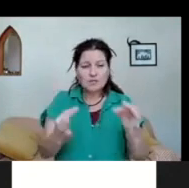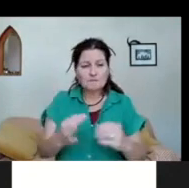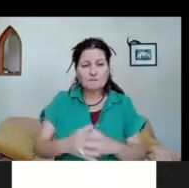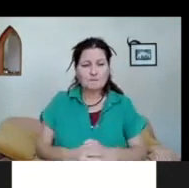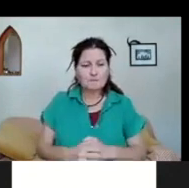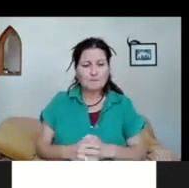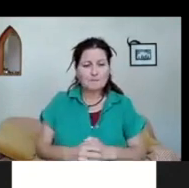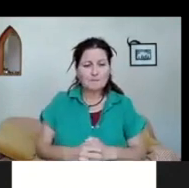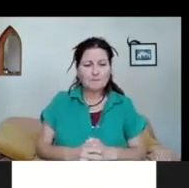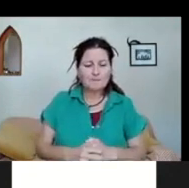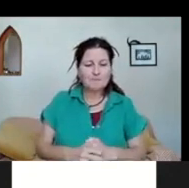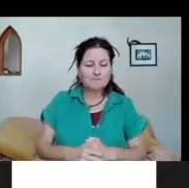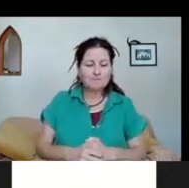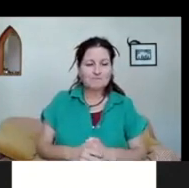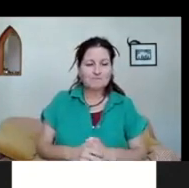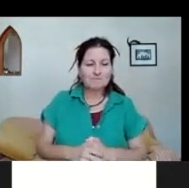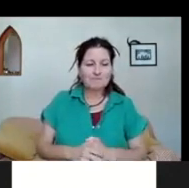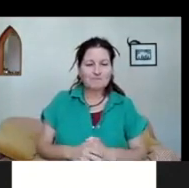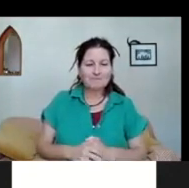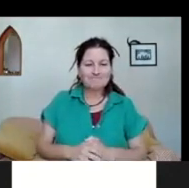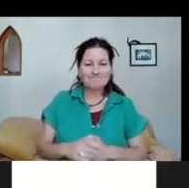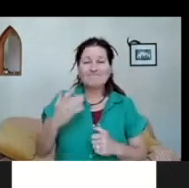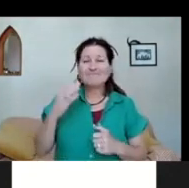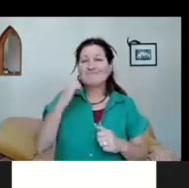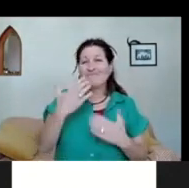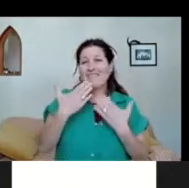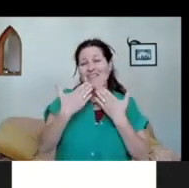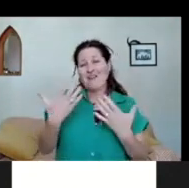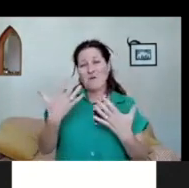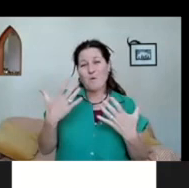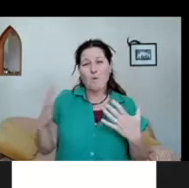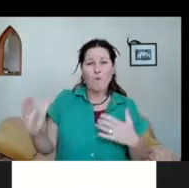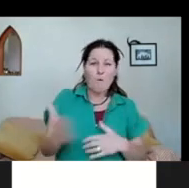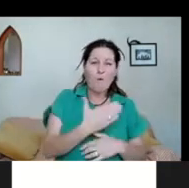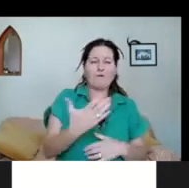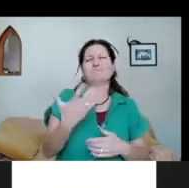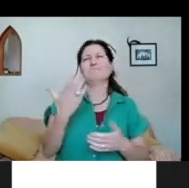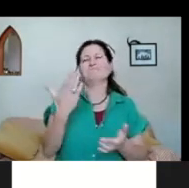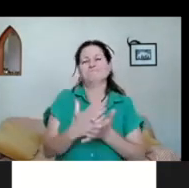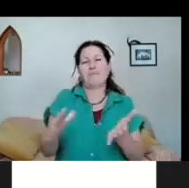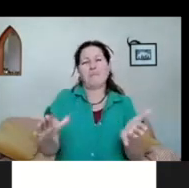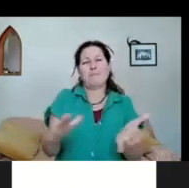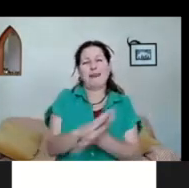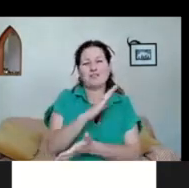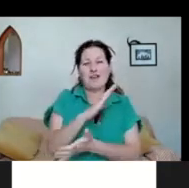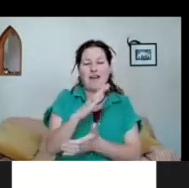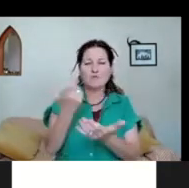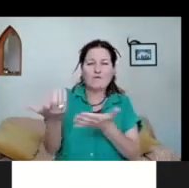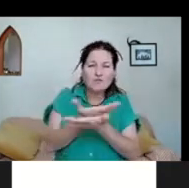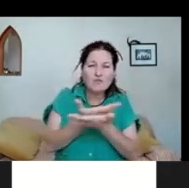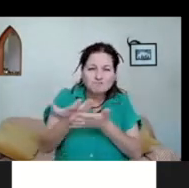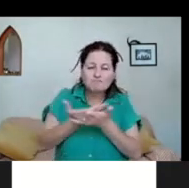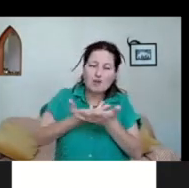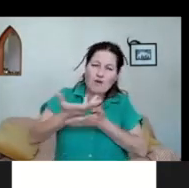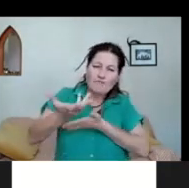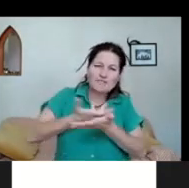I would just thank you all again. Really, it was a pleasure to have this chat and this